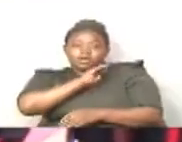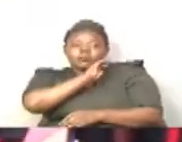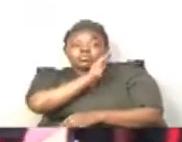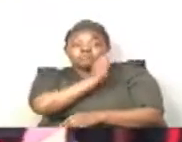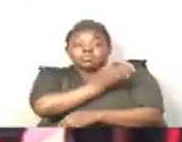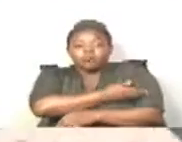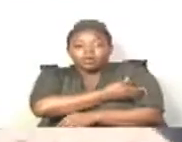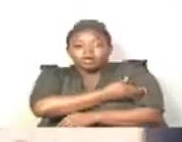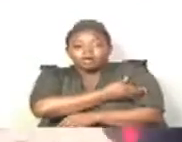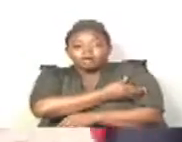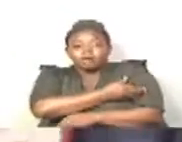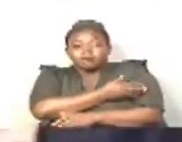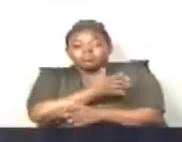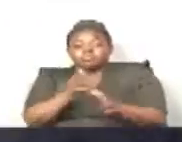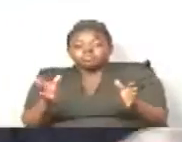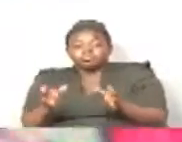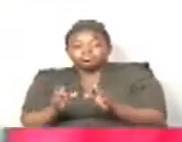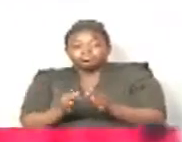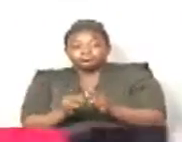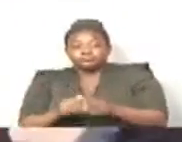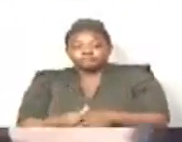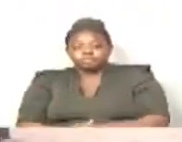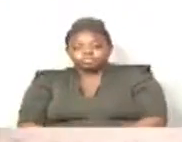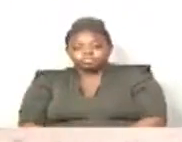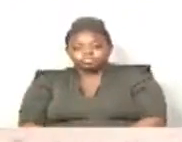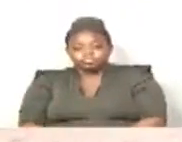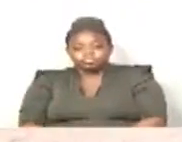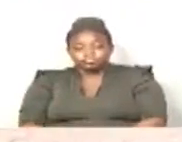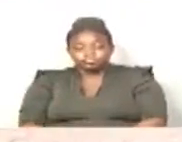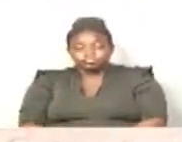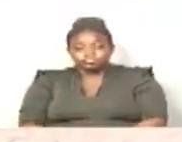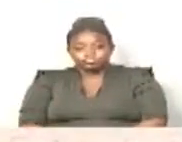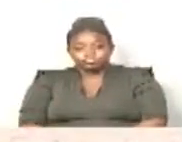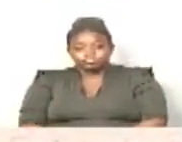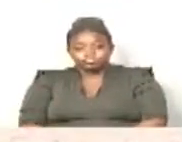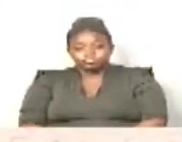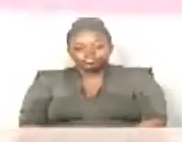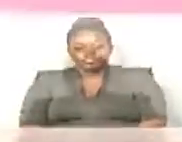David Musika Lyankolo yakusakidde kulire lino ku Rabukede TV.